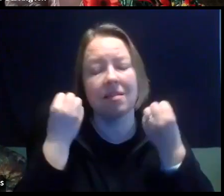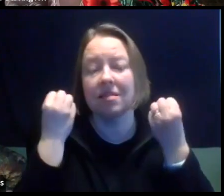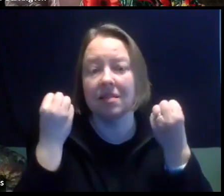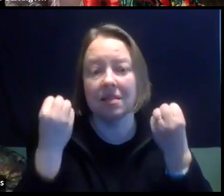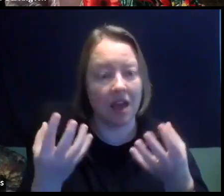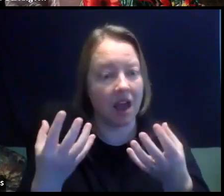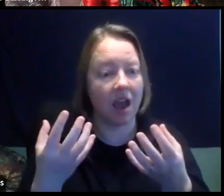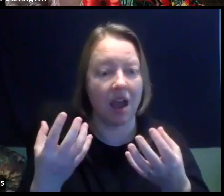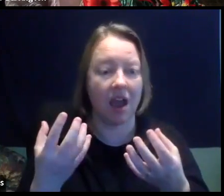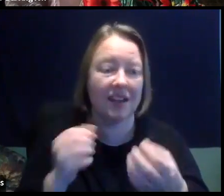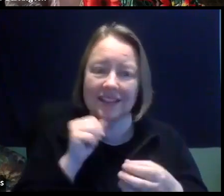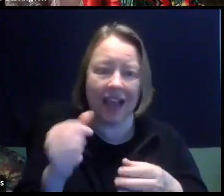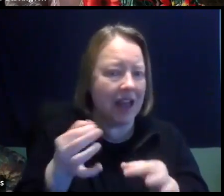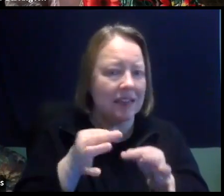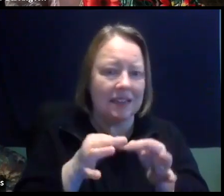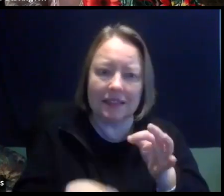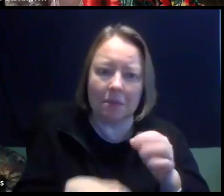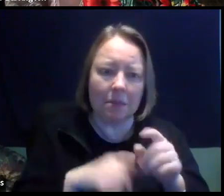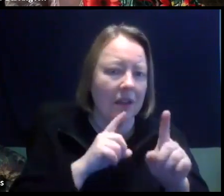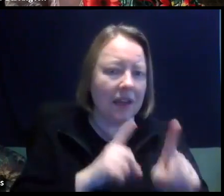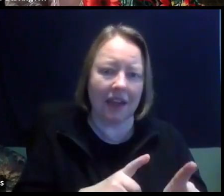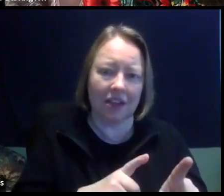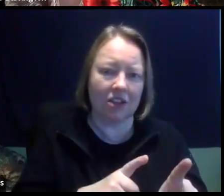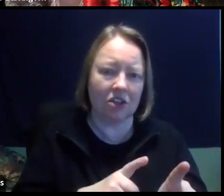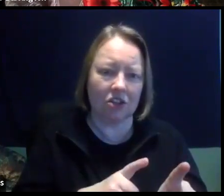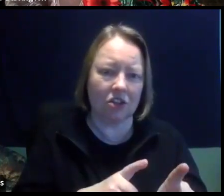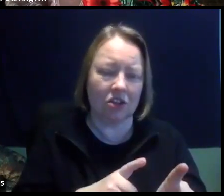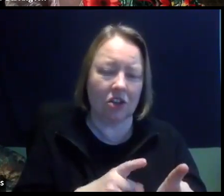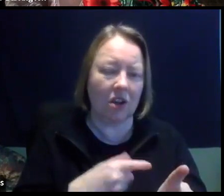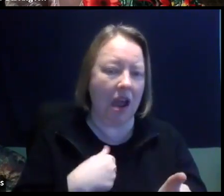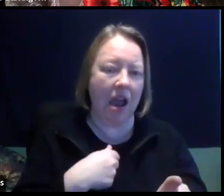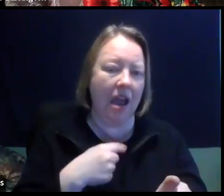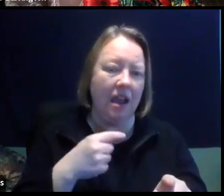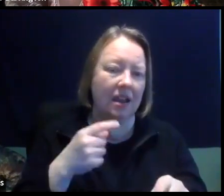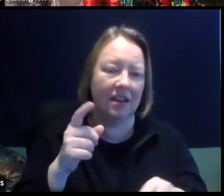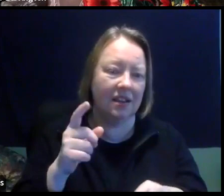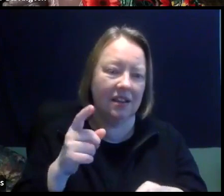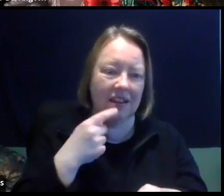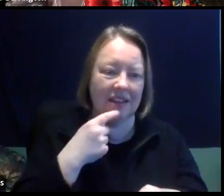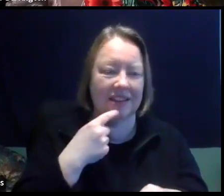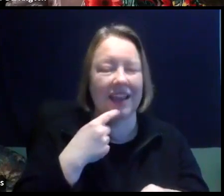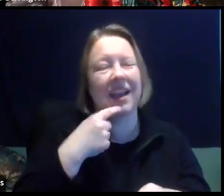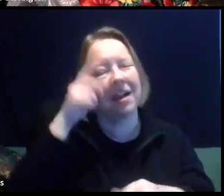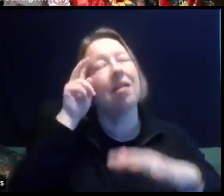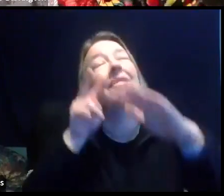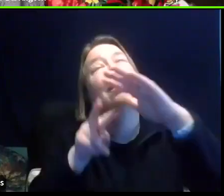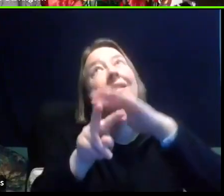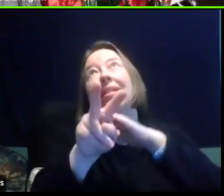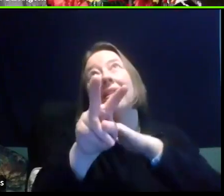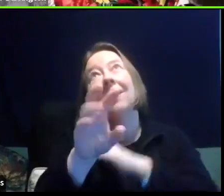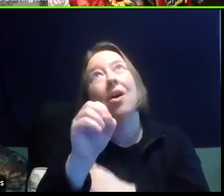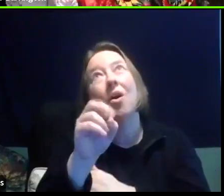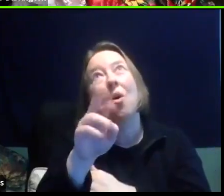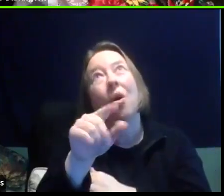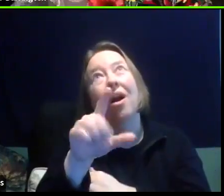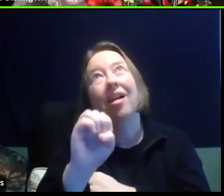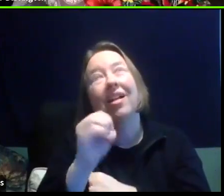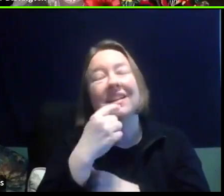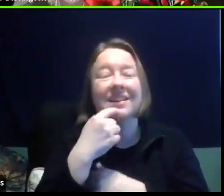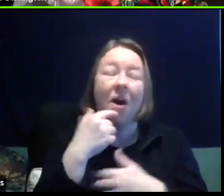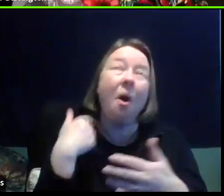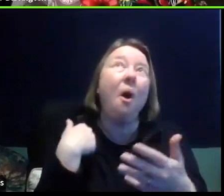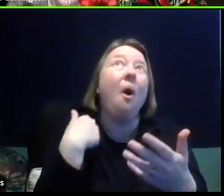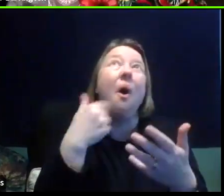isn't a simple answer, I think. I can sit before you as an oracle and say, behold, I have